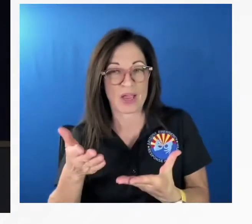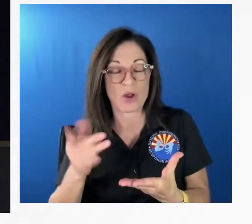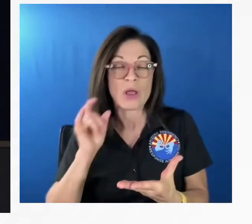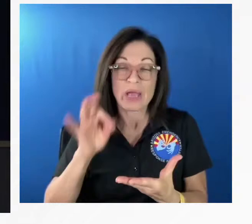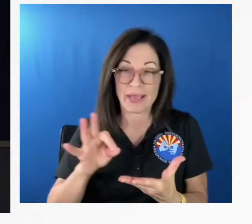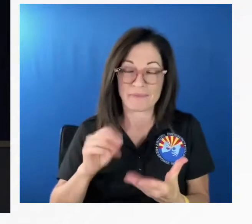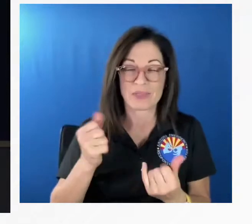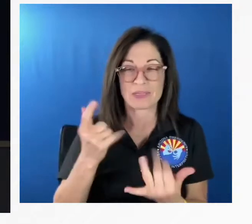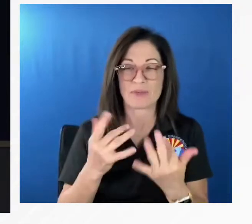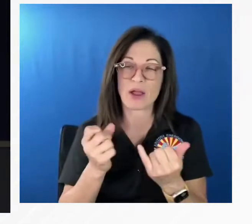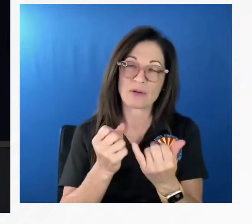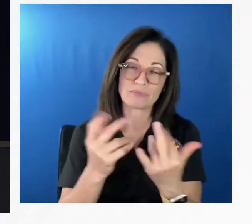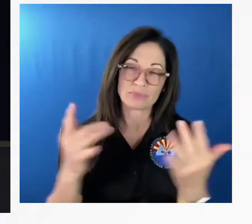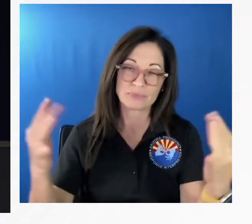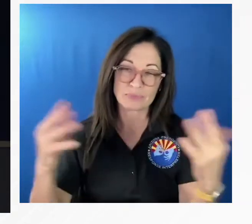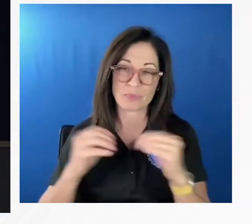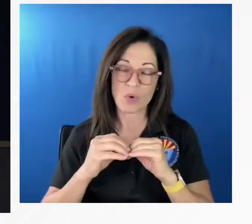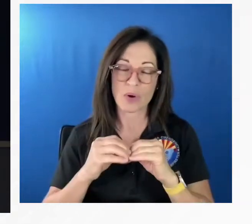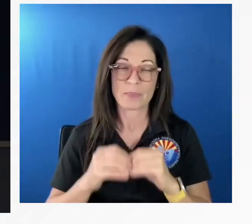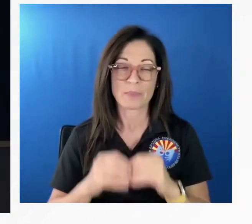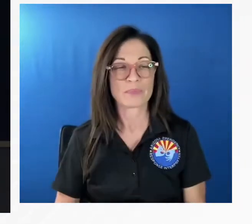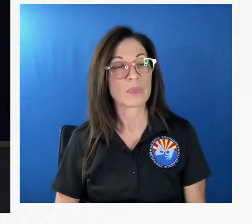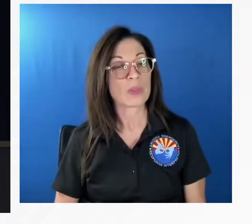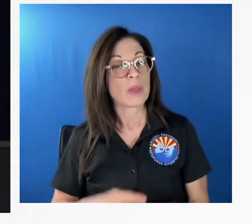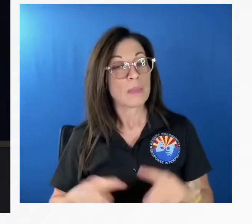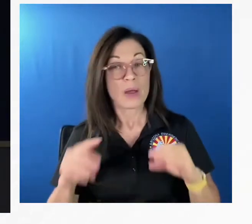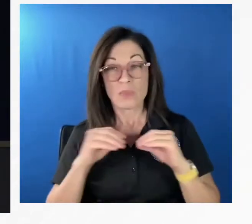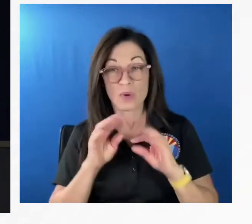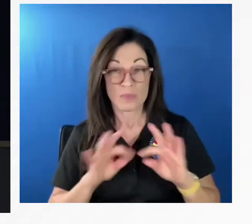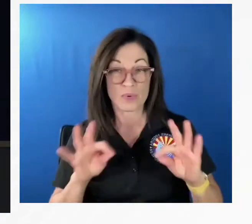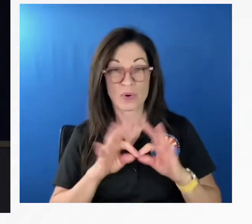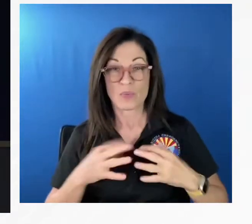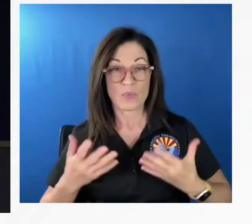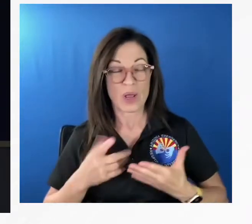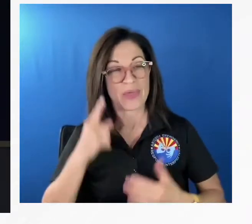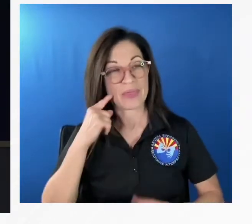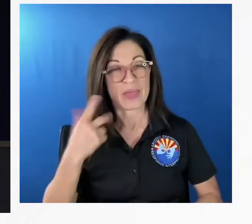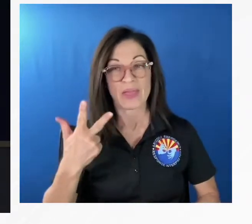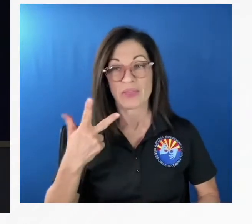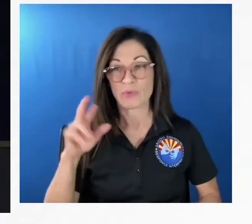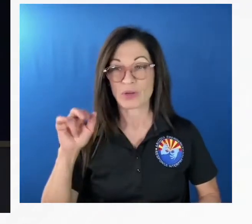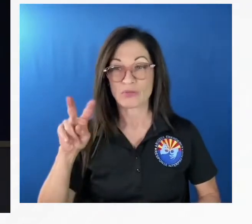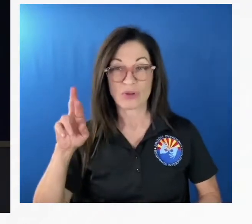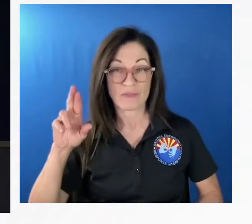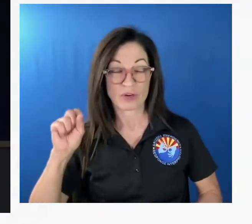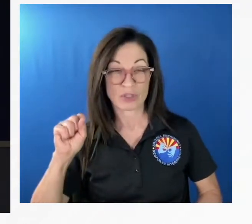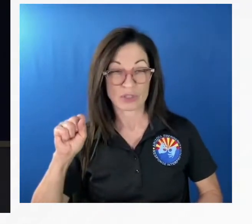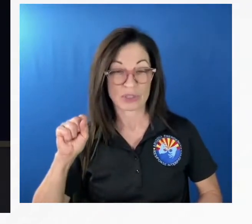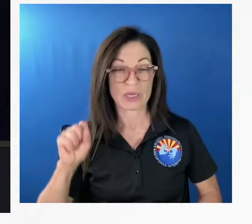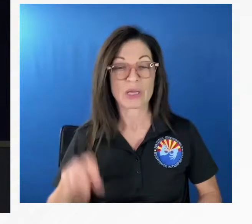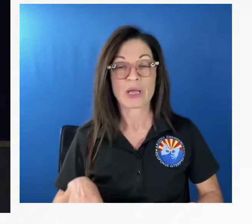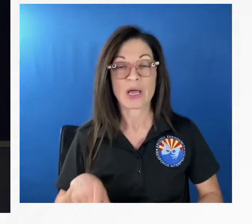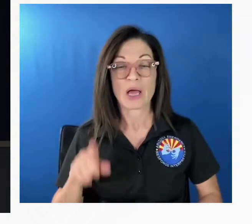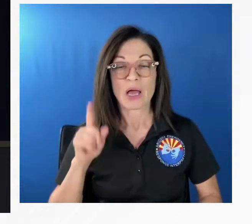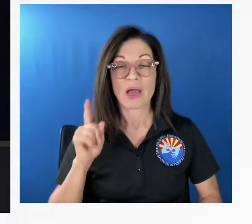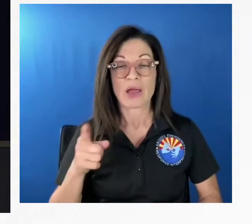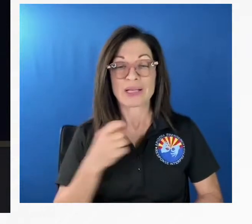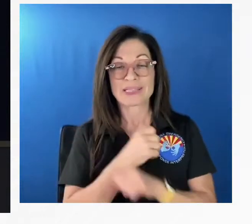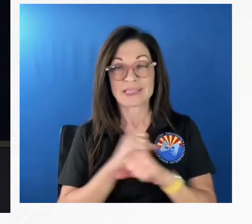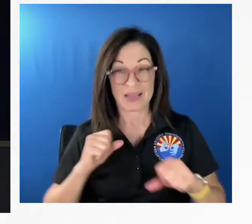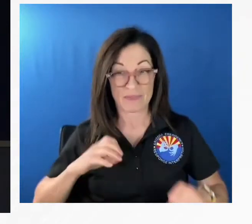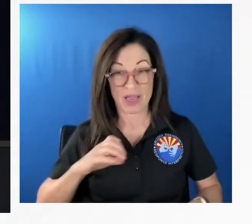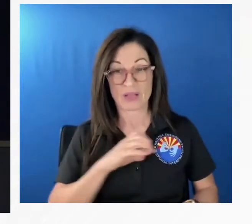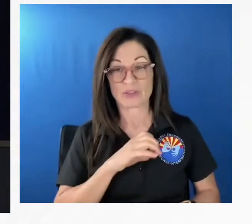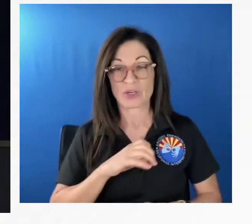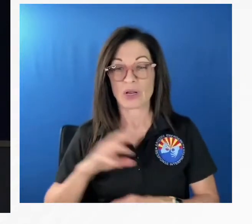expand. But even more important than that, I think Three Rivers, a Fire Safe Council that Mr. Lamar is involved with, we've done some